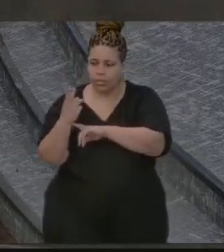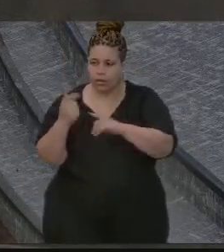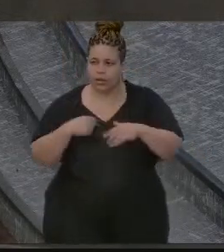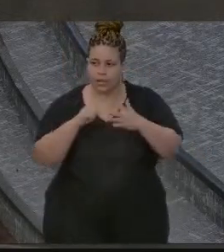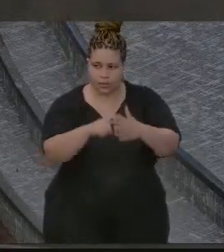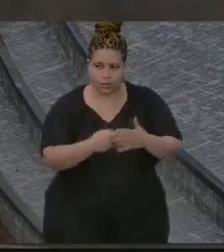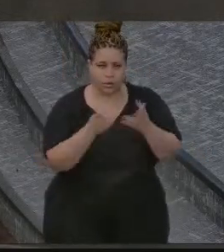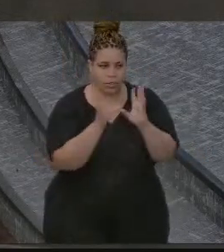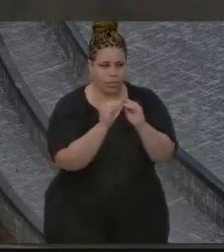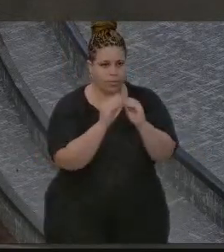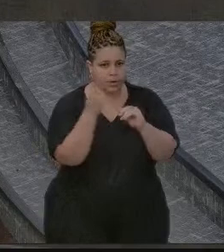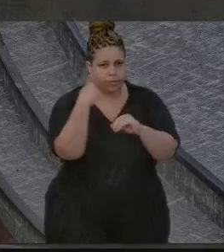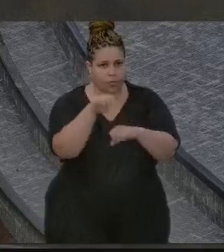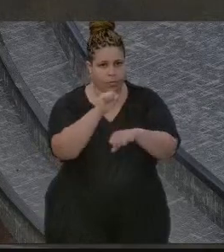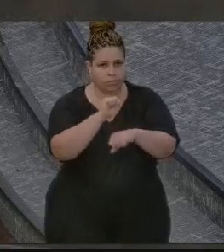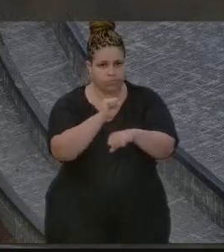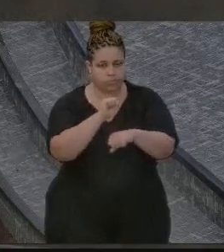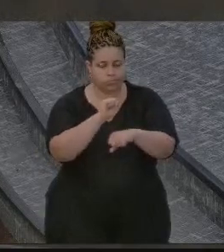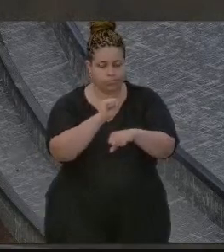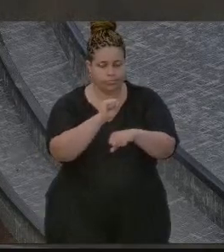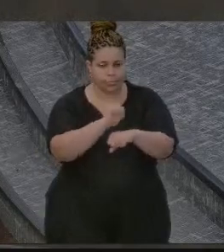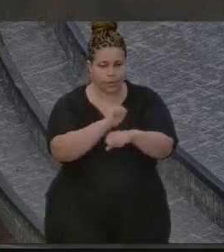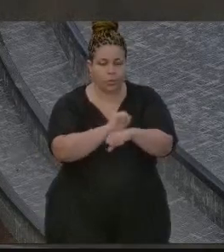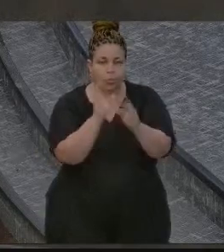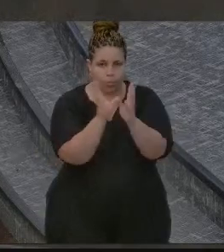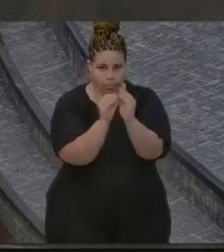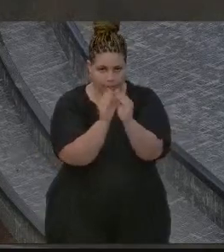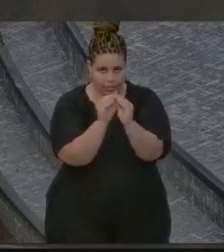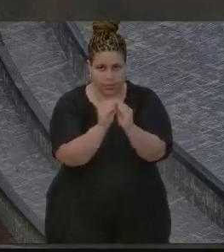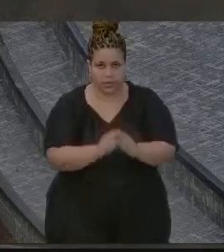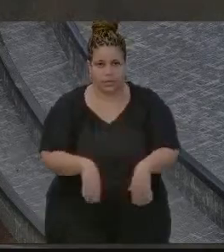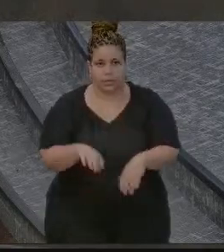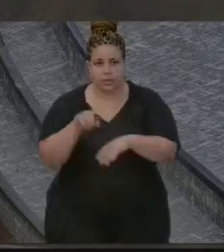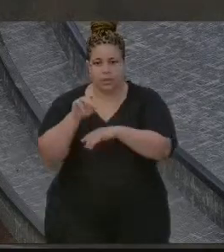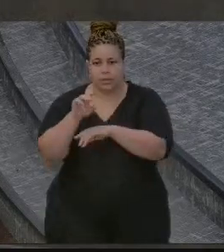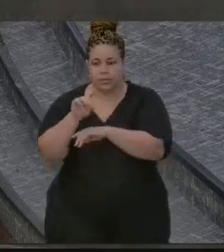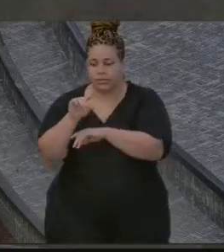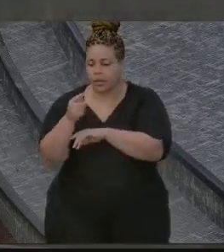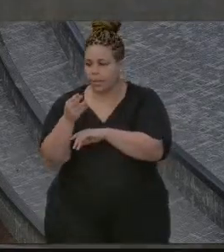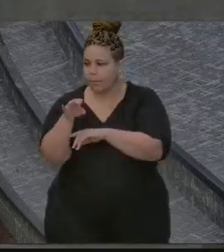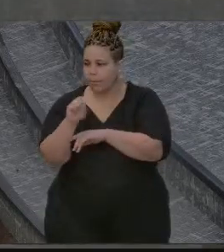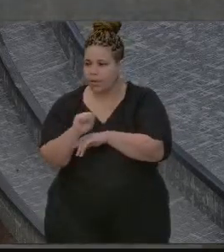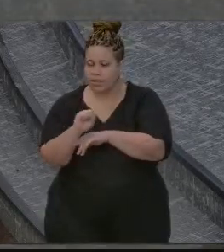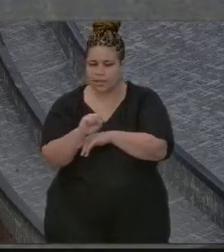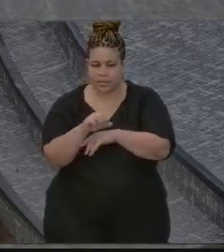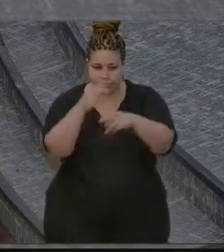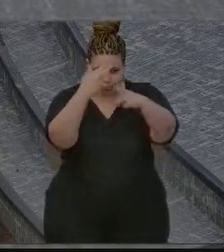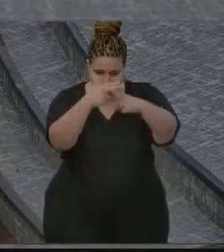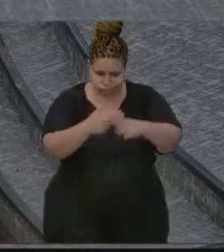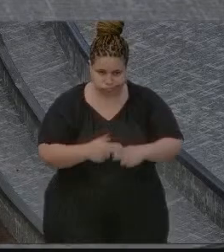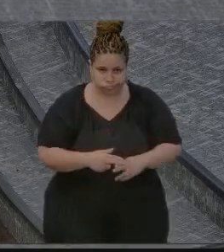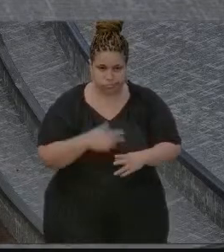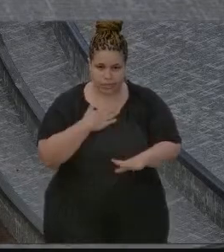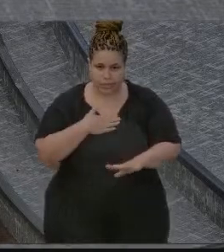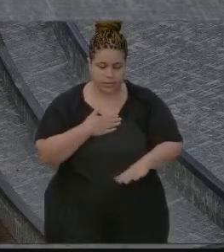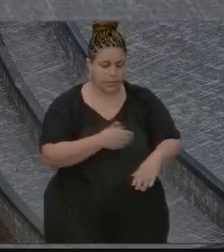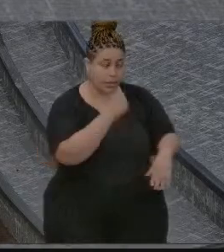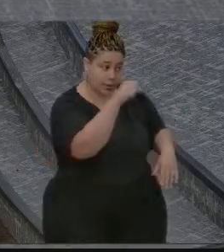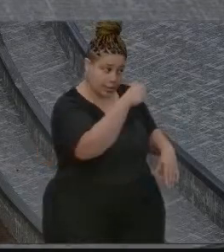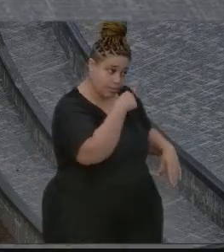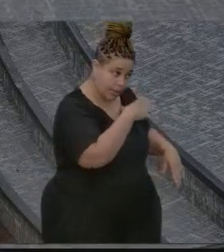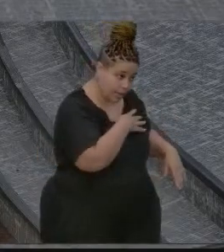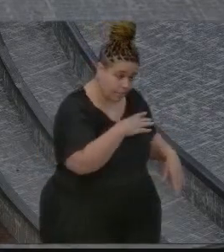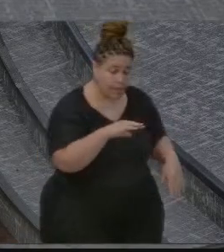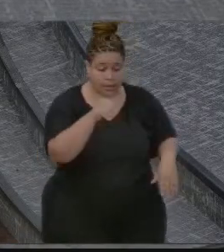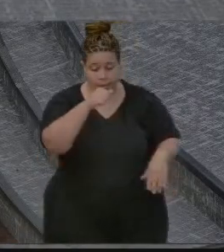for our work session. Dr. Thomas, if you would conduct our roll call. Yes, ma'am. Ms. Gallagher?